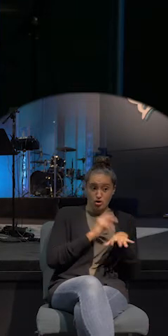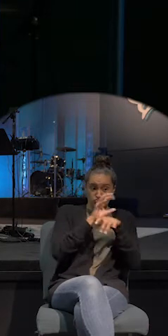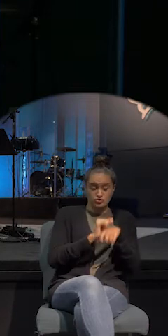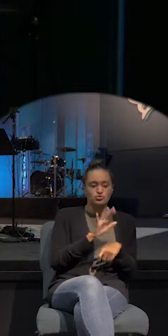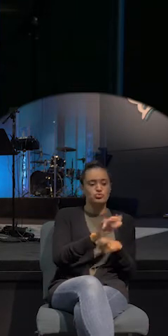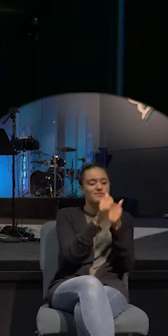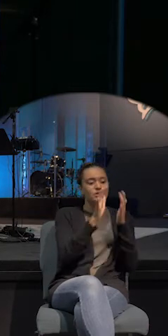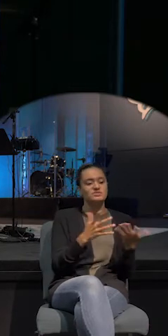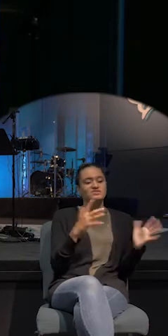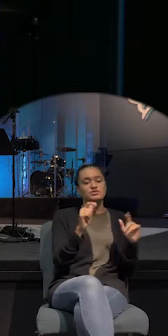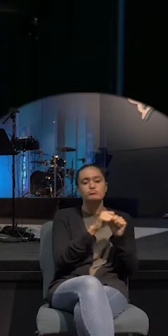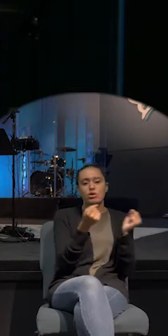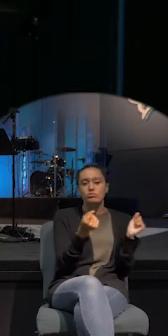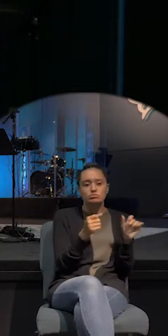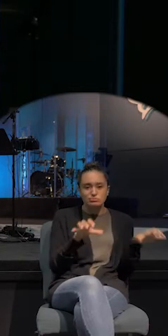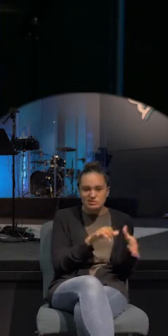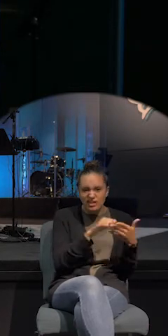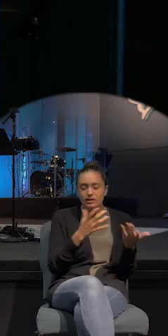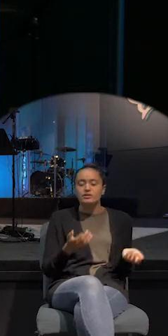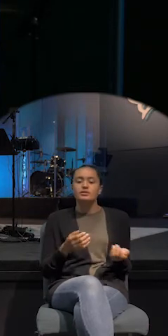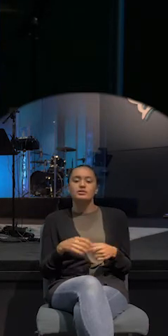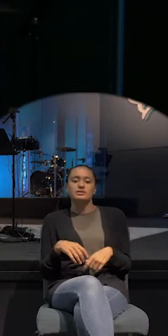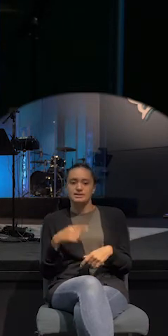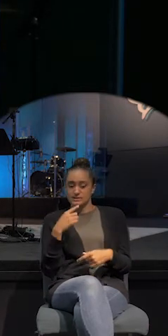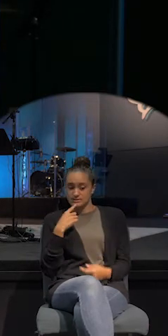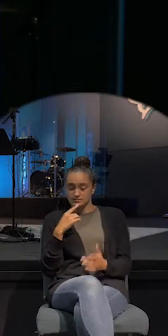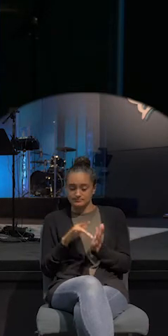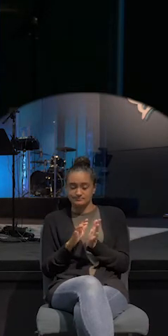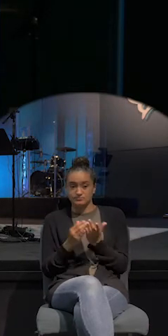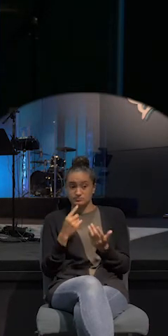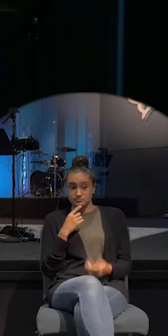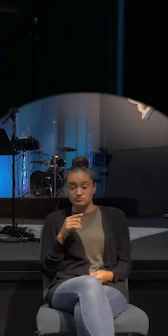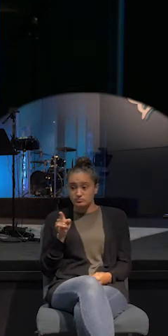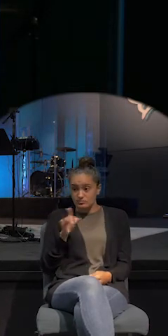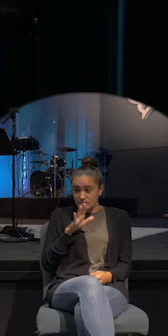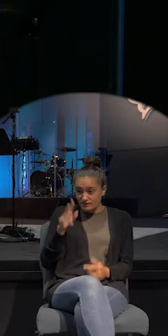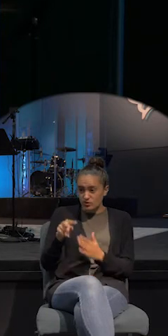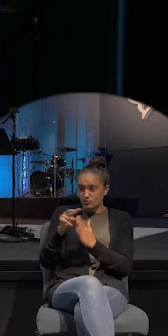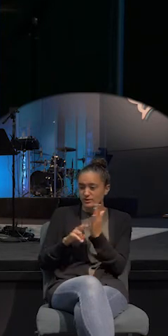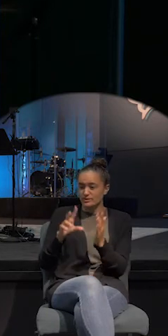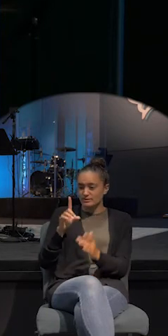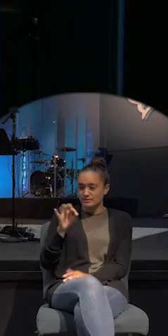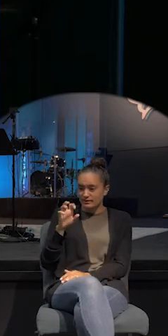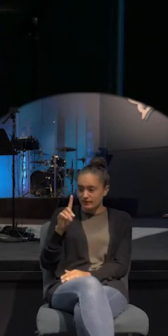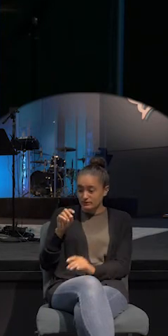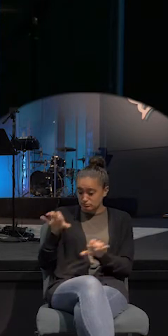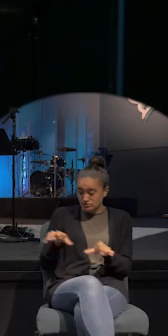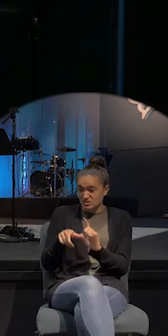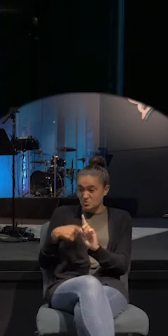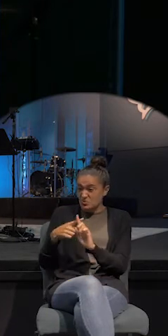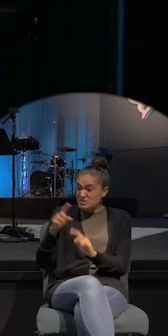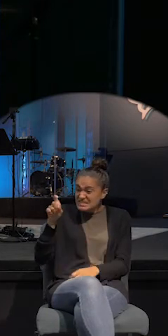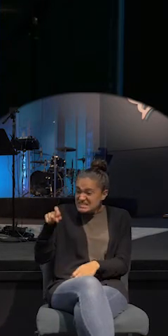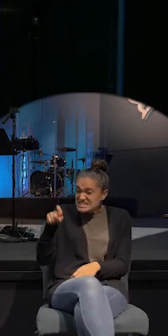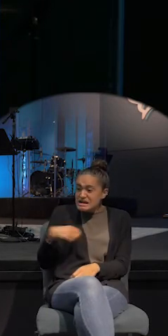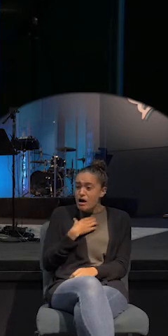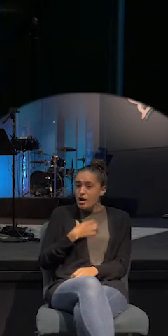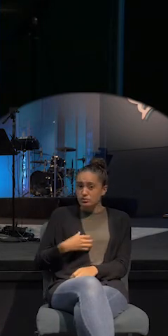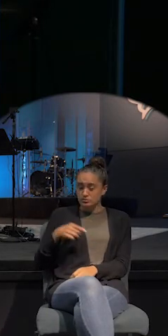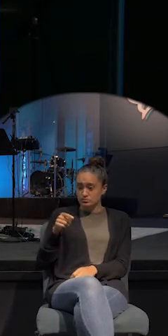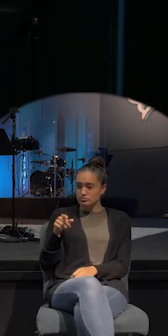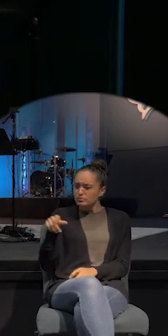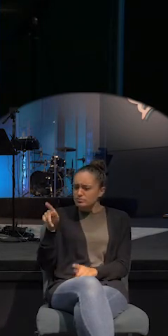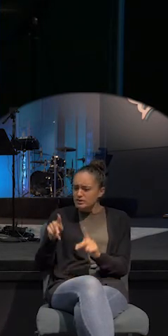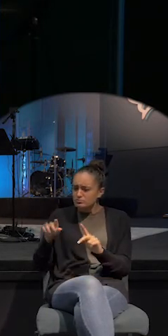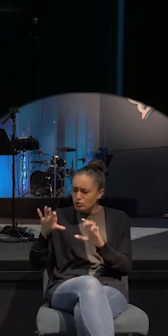responds in verse 25. He says to them, "Have you never read what David did when he was in need and hungry, he and those with